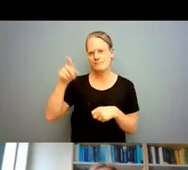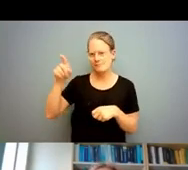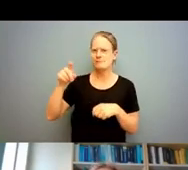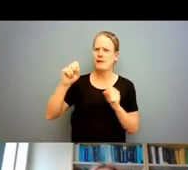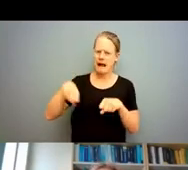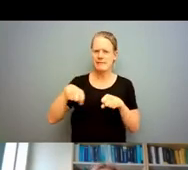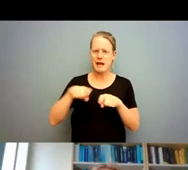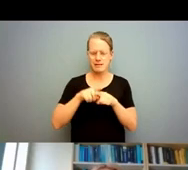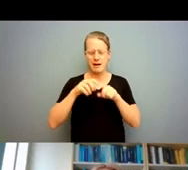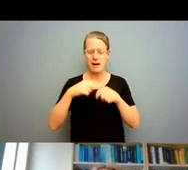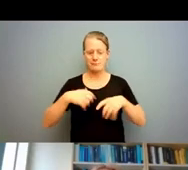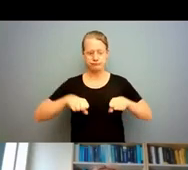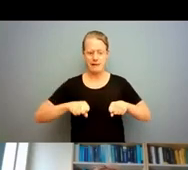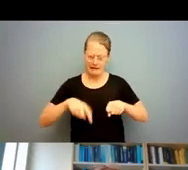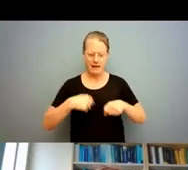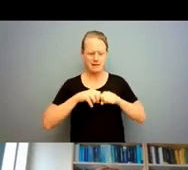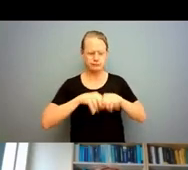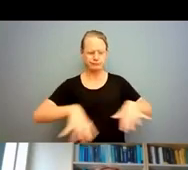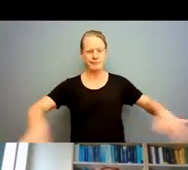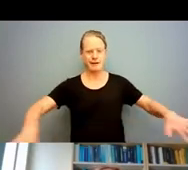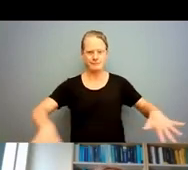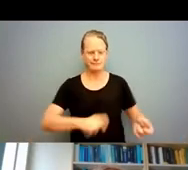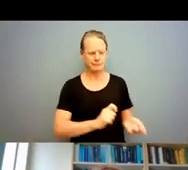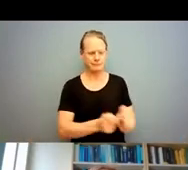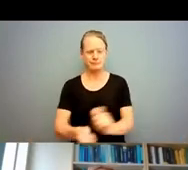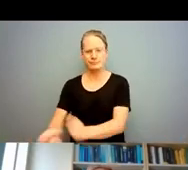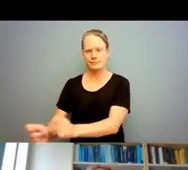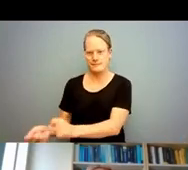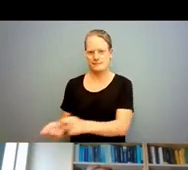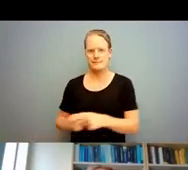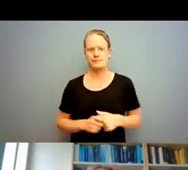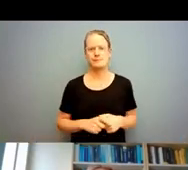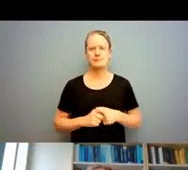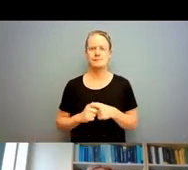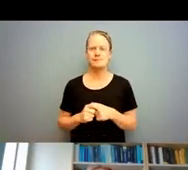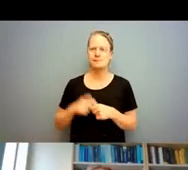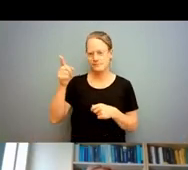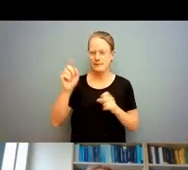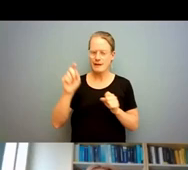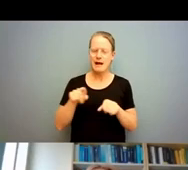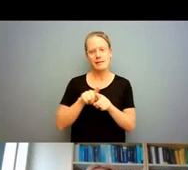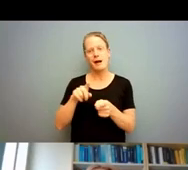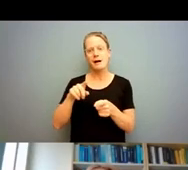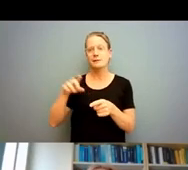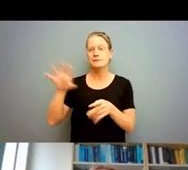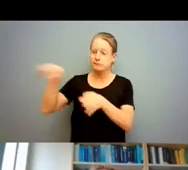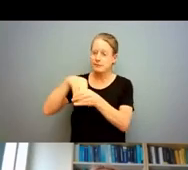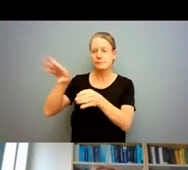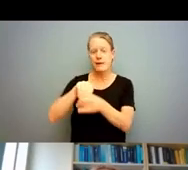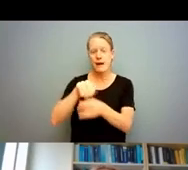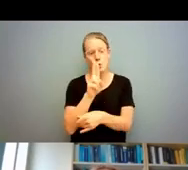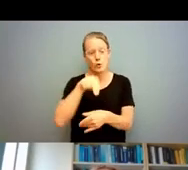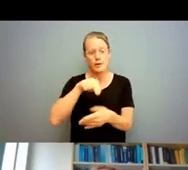different kinds of measures when it comes to implementation of the UNDRIP, the declaration. And I have